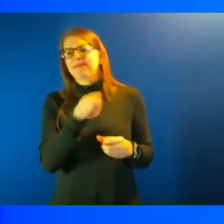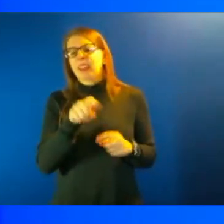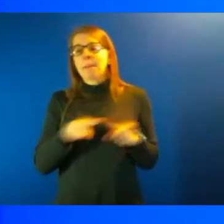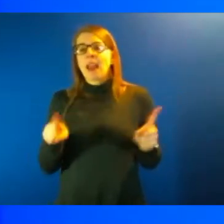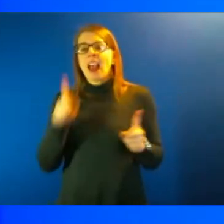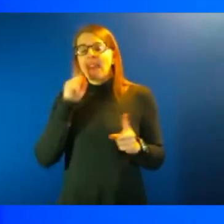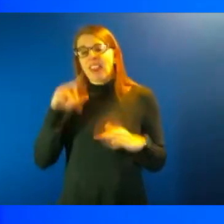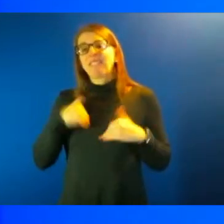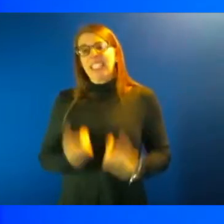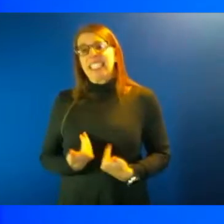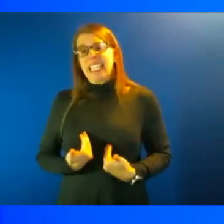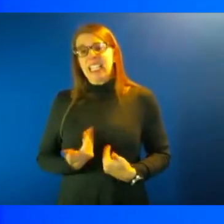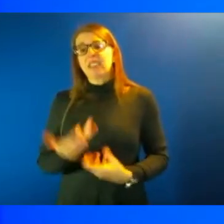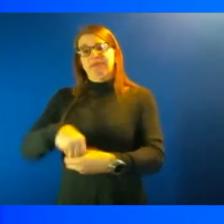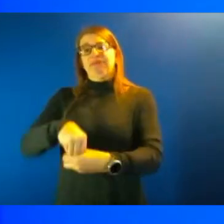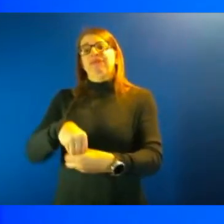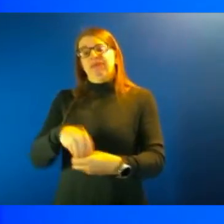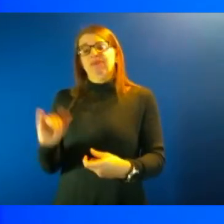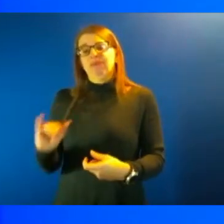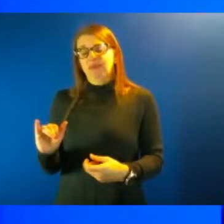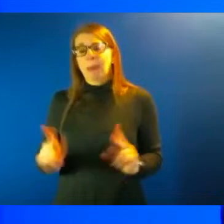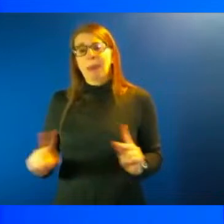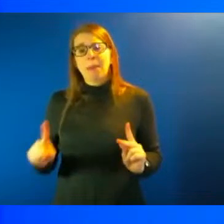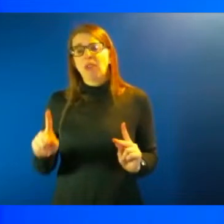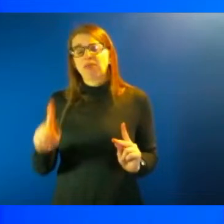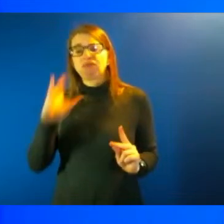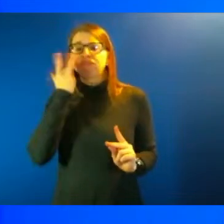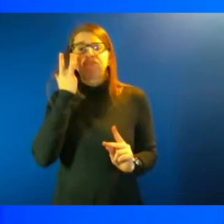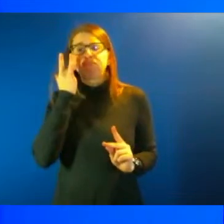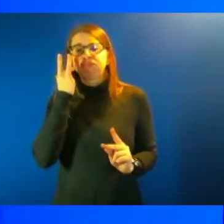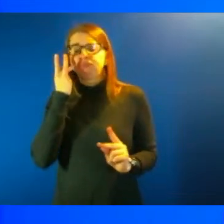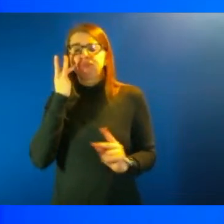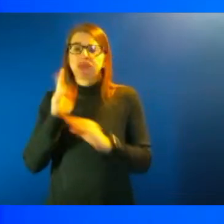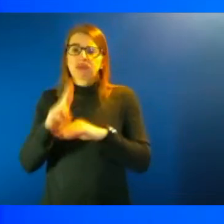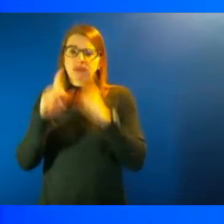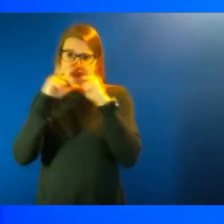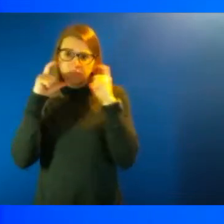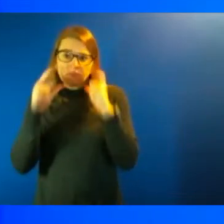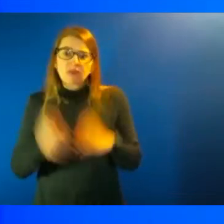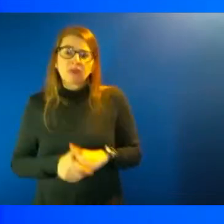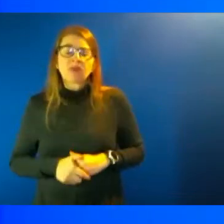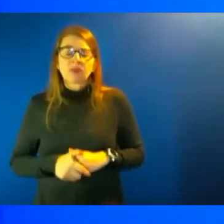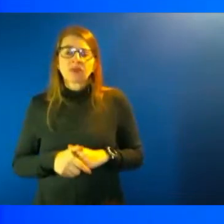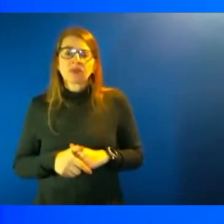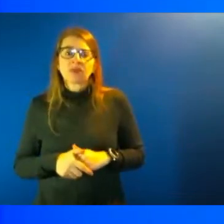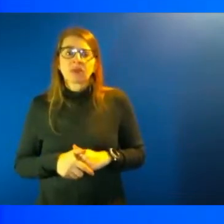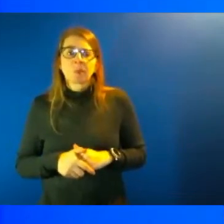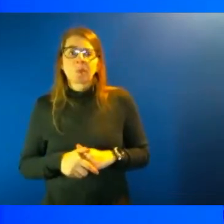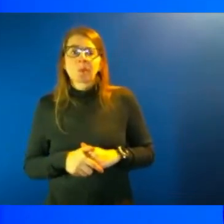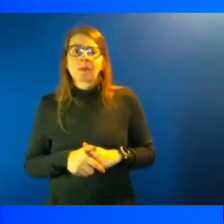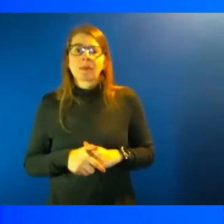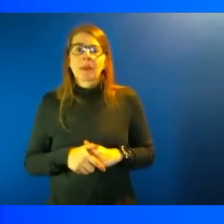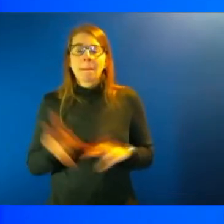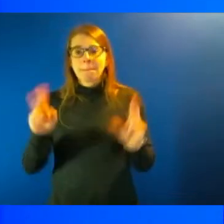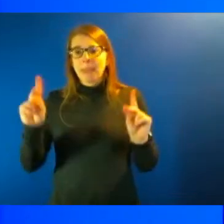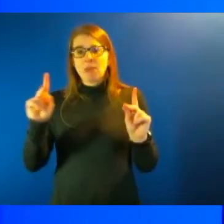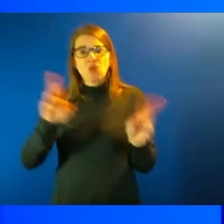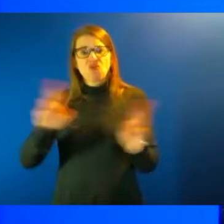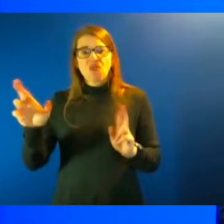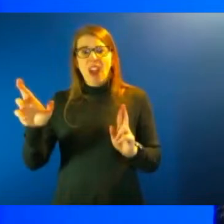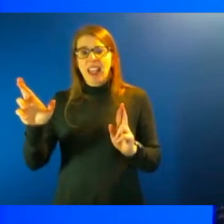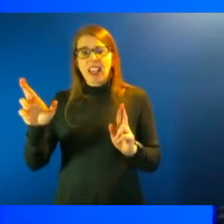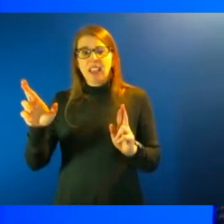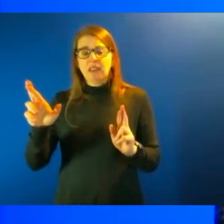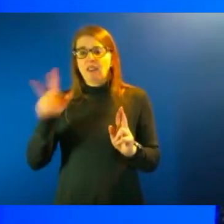is playing a major role when it comes to counties and jurisdictions lifting their mask requirements. People are just ready to be done.